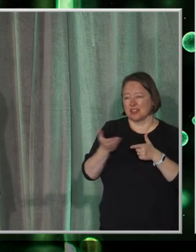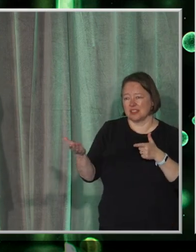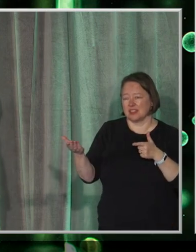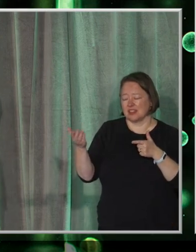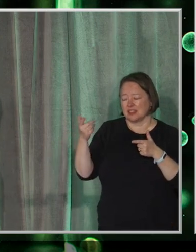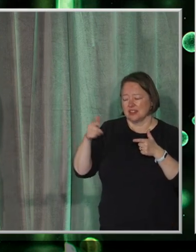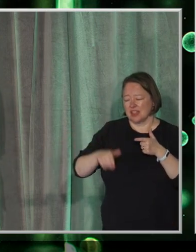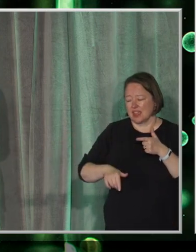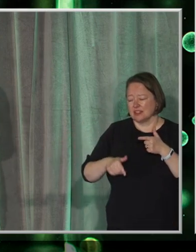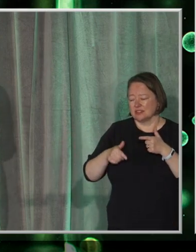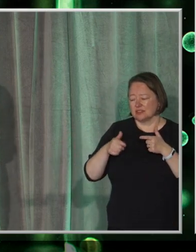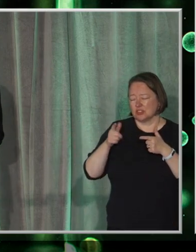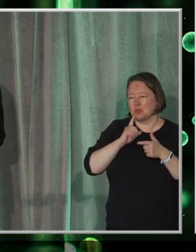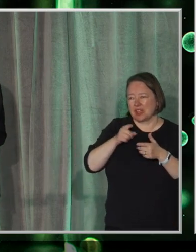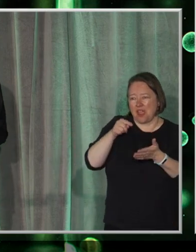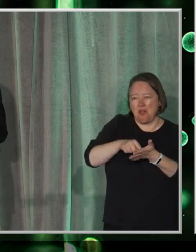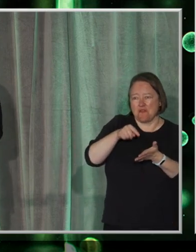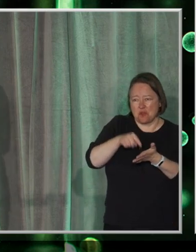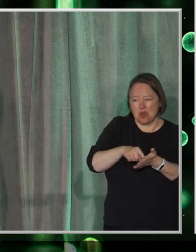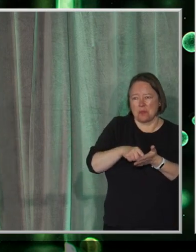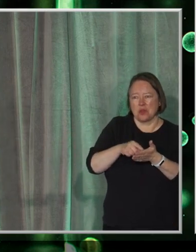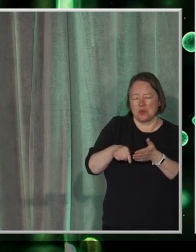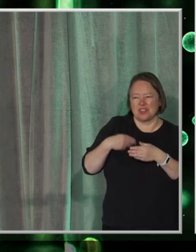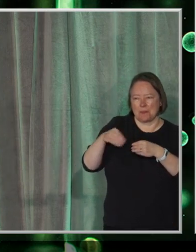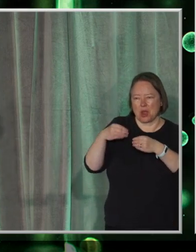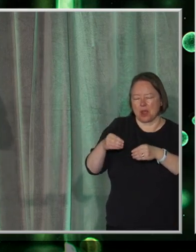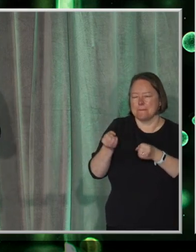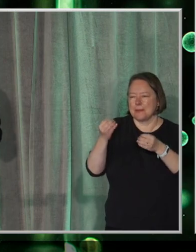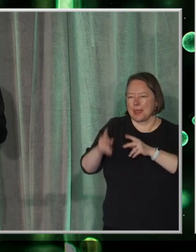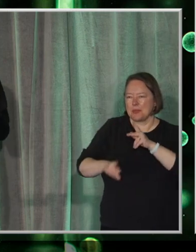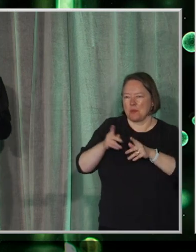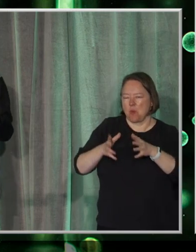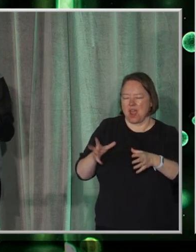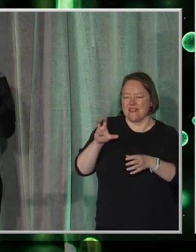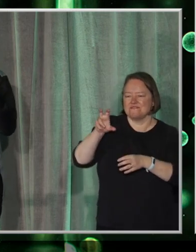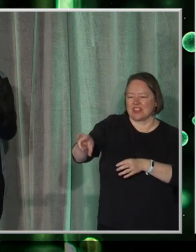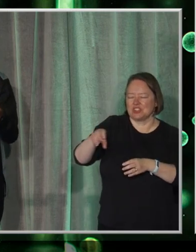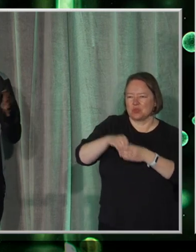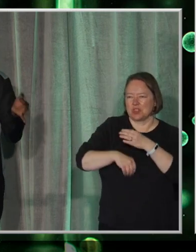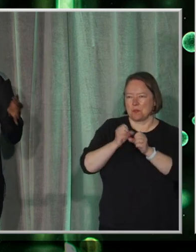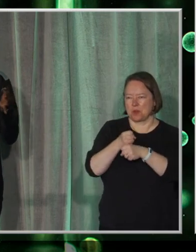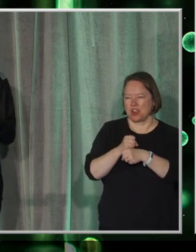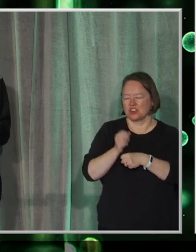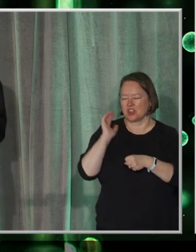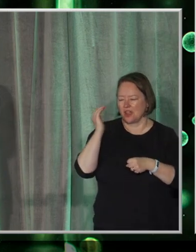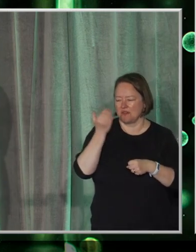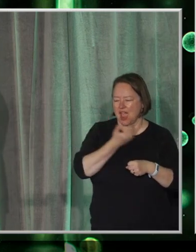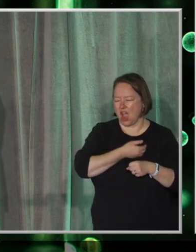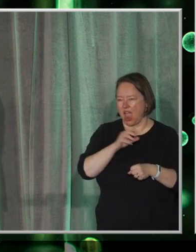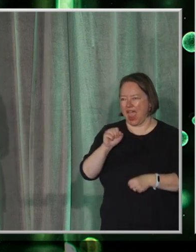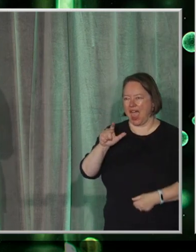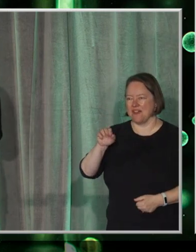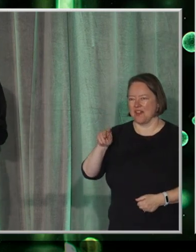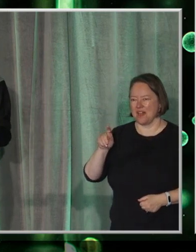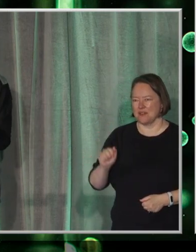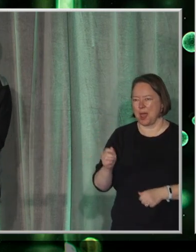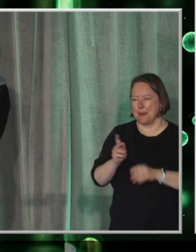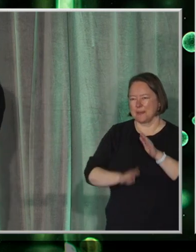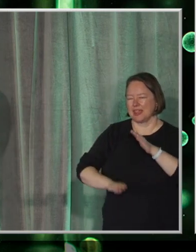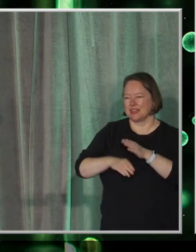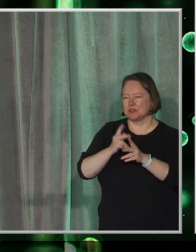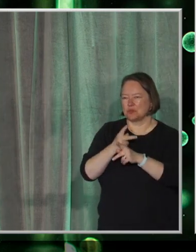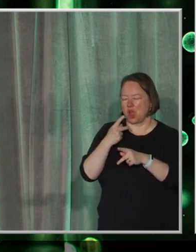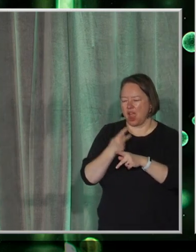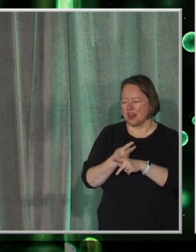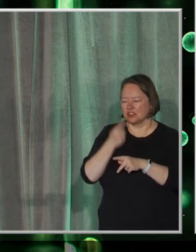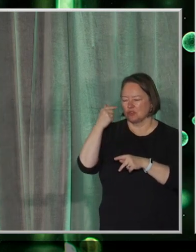the thing that has high quality and very affordable will take the market. So many people want to invest in the production of our alfalfa-based products, to mean that we'll